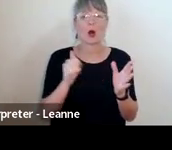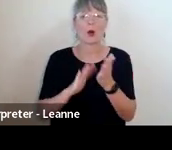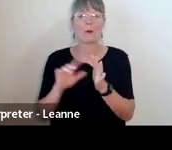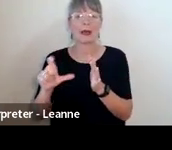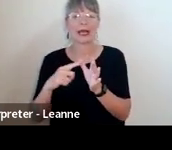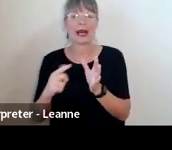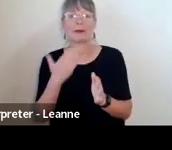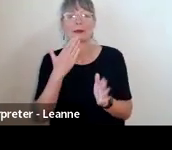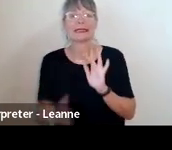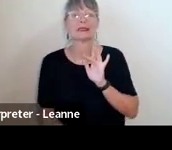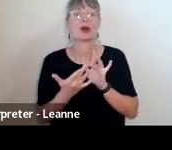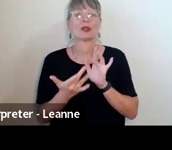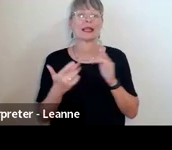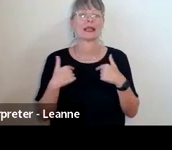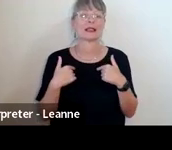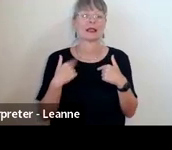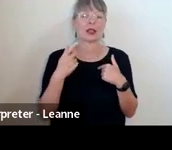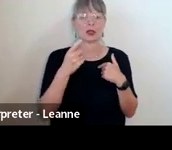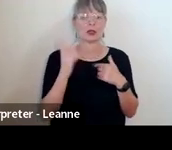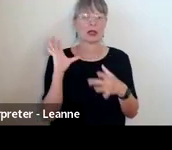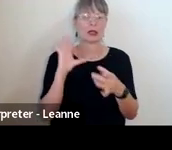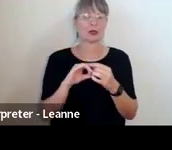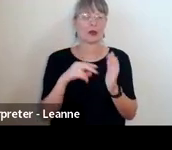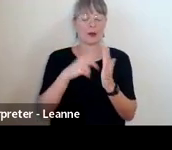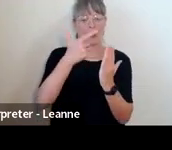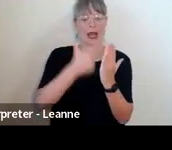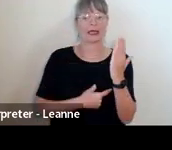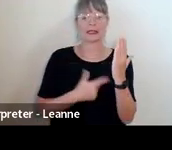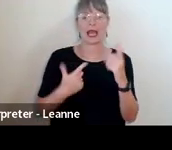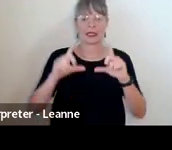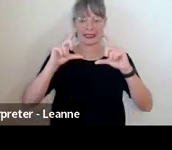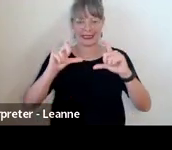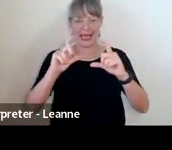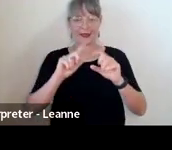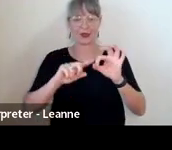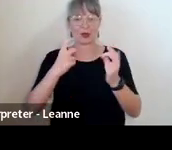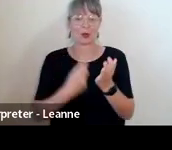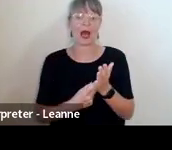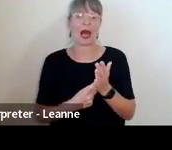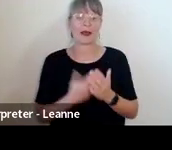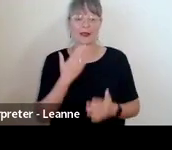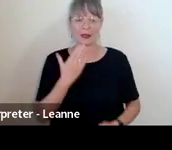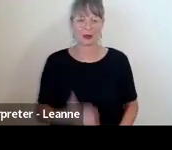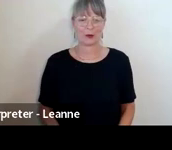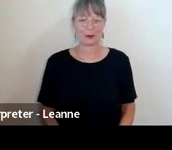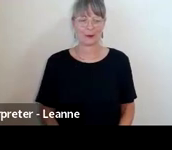can also join the waitlist for our products by scanning the QR code. Thank you so much.